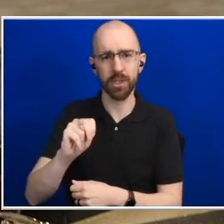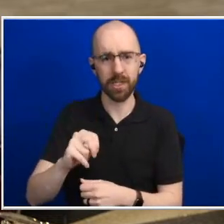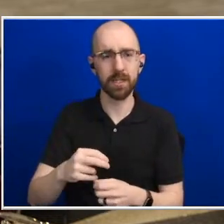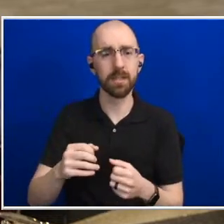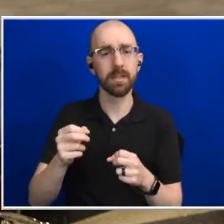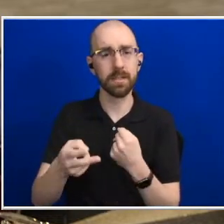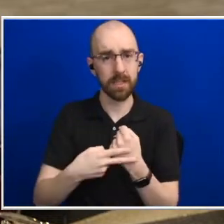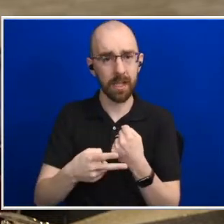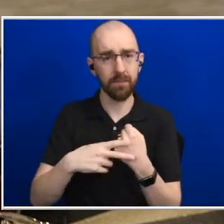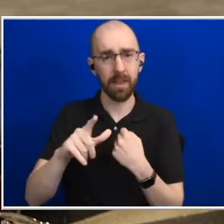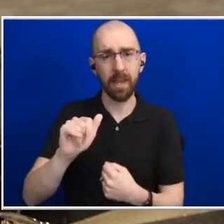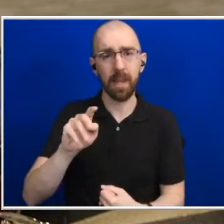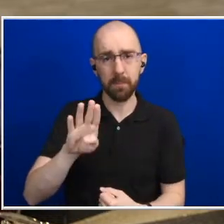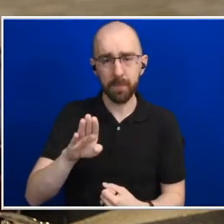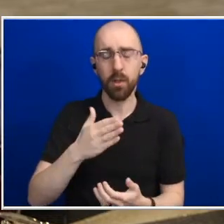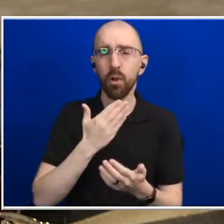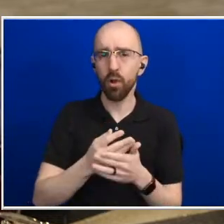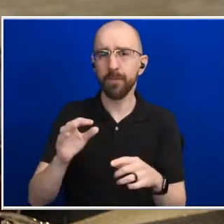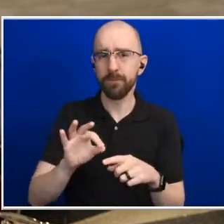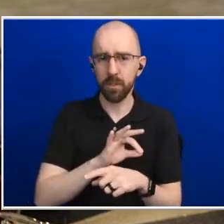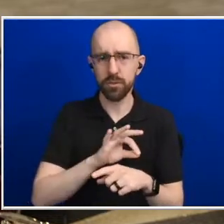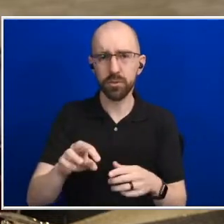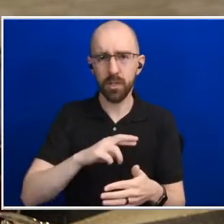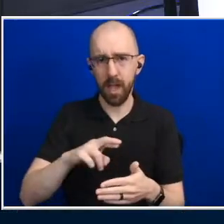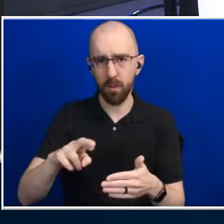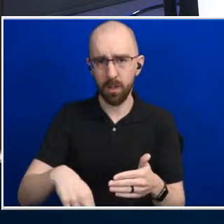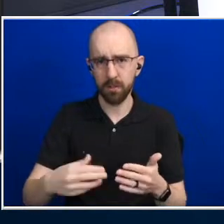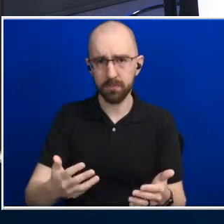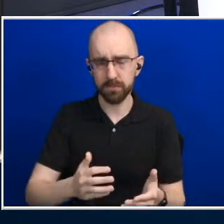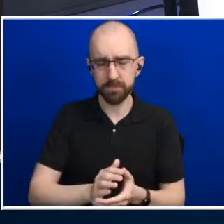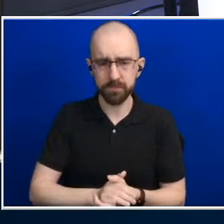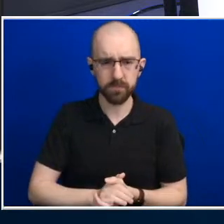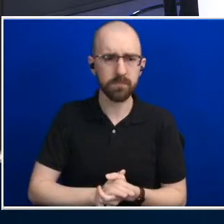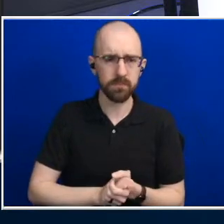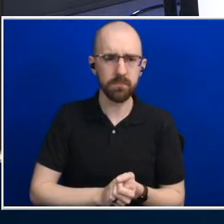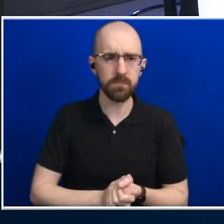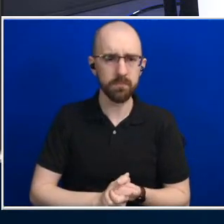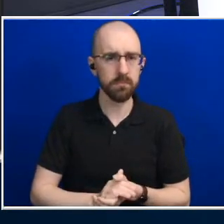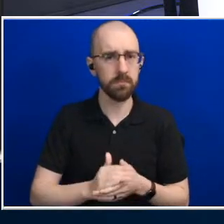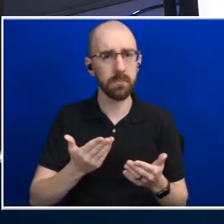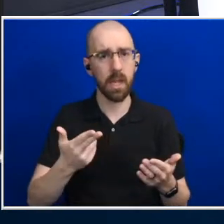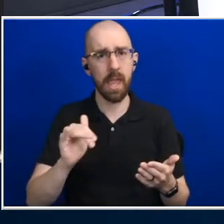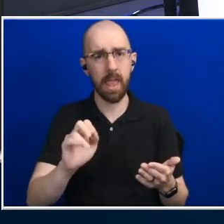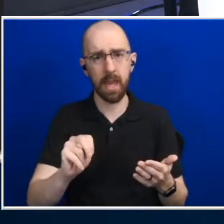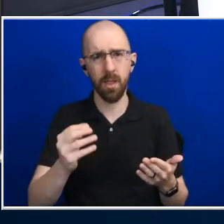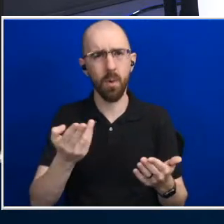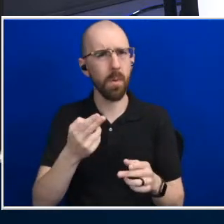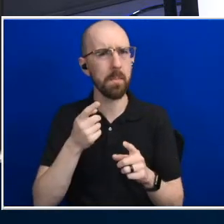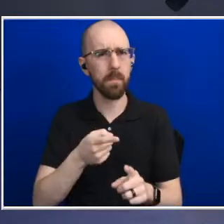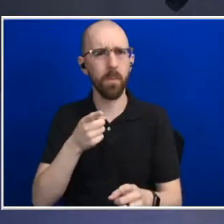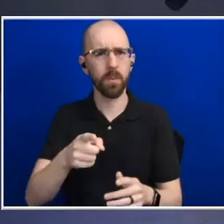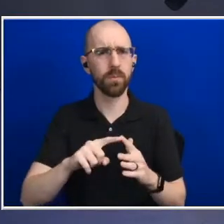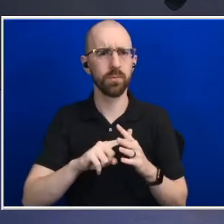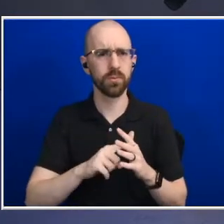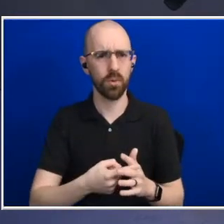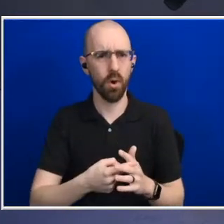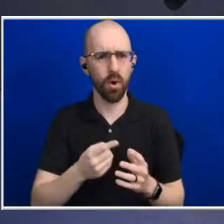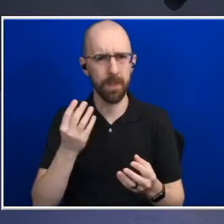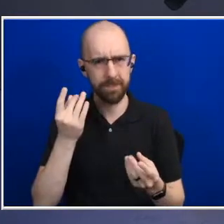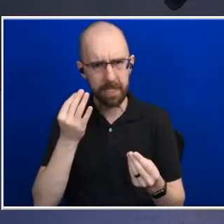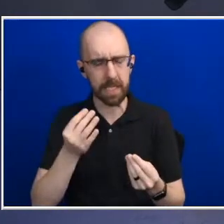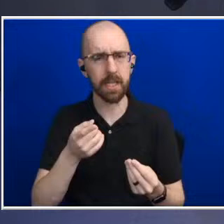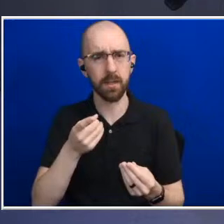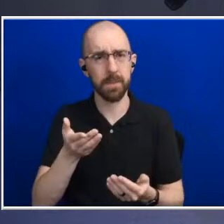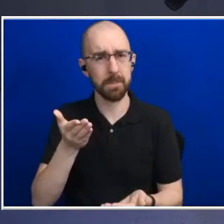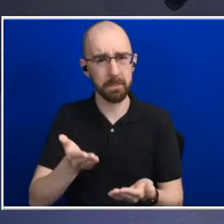with a good functional outcome. Well, Hayden, at what point did you start thinking that you might be able to get